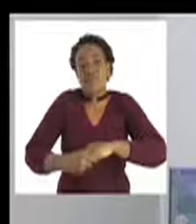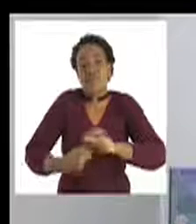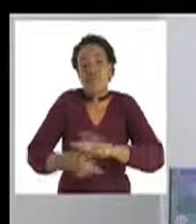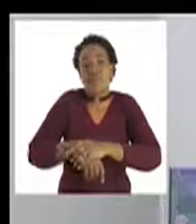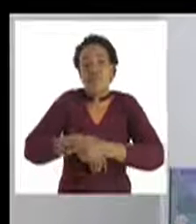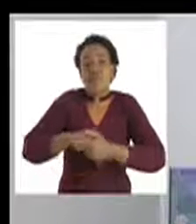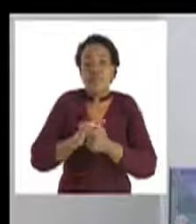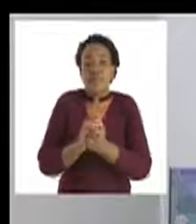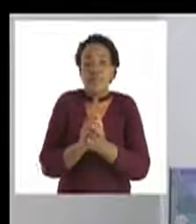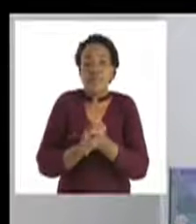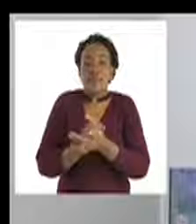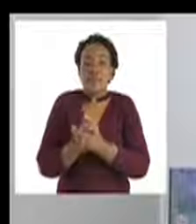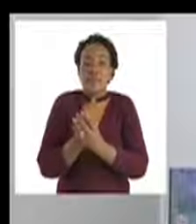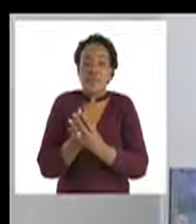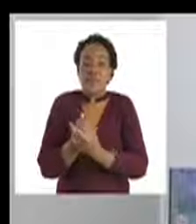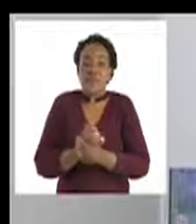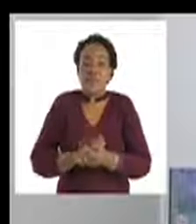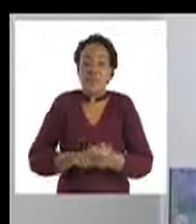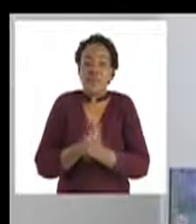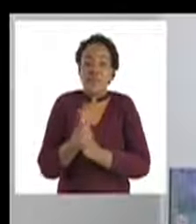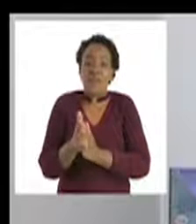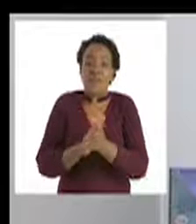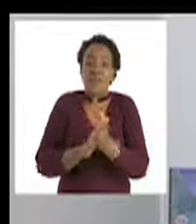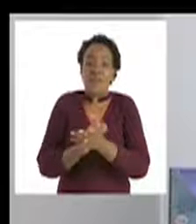Side, inside.